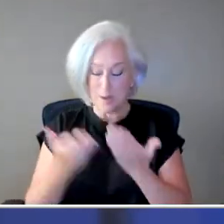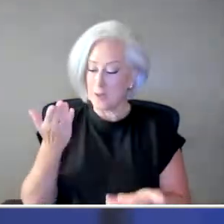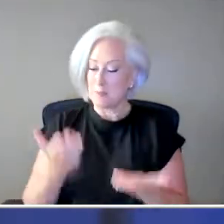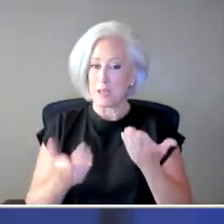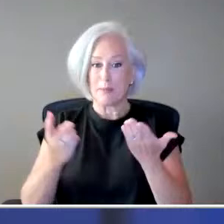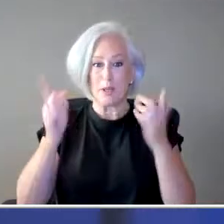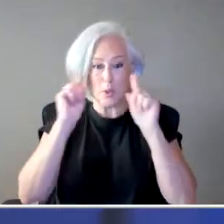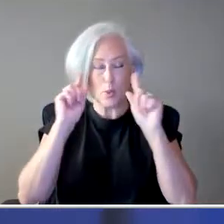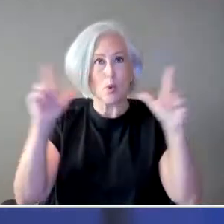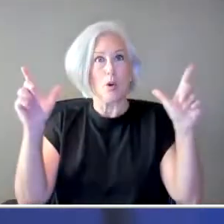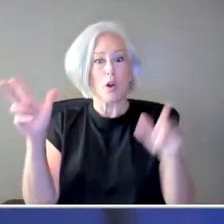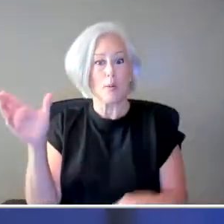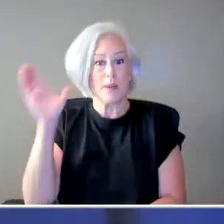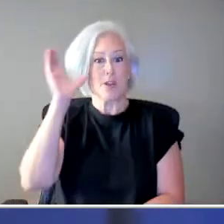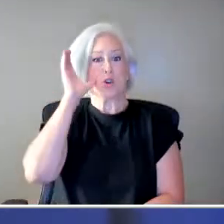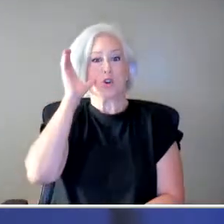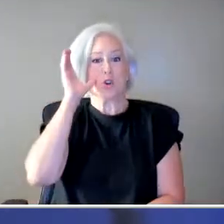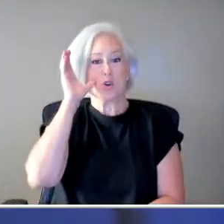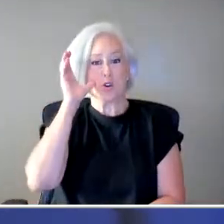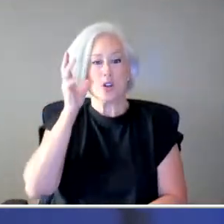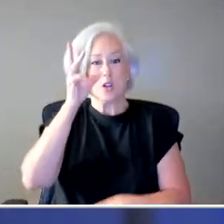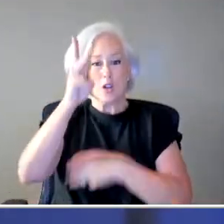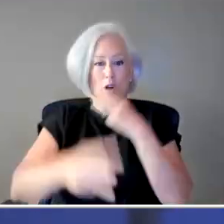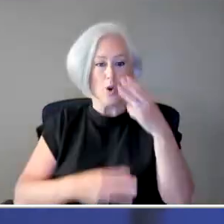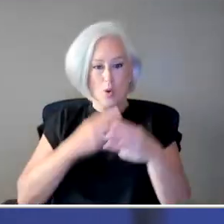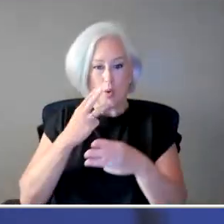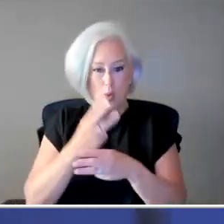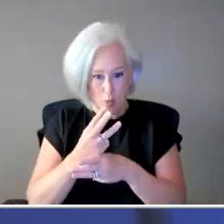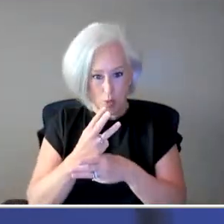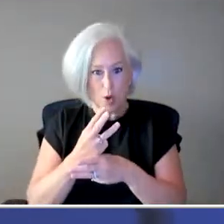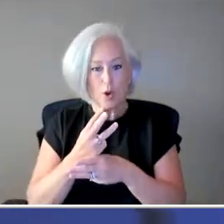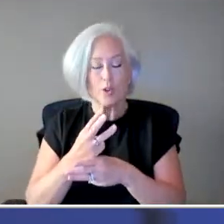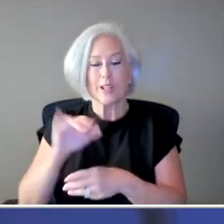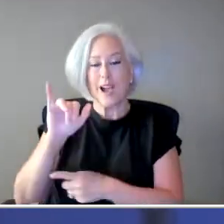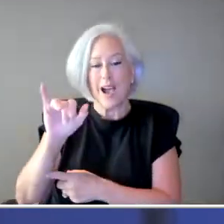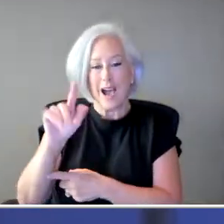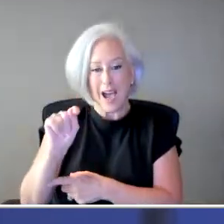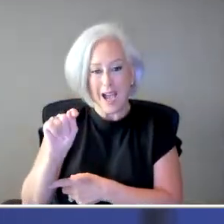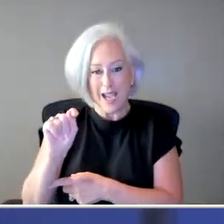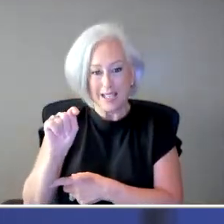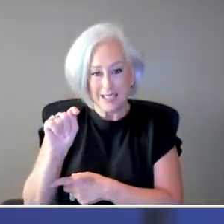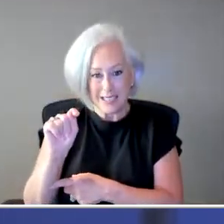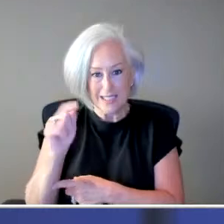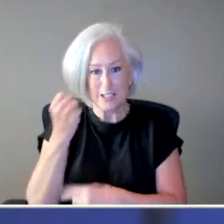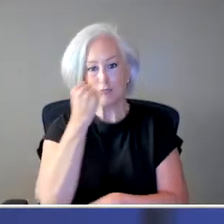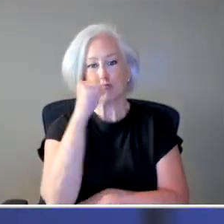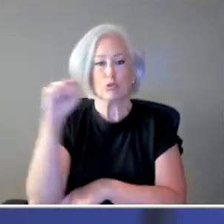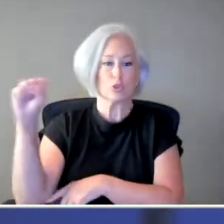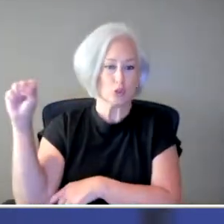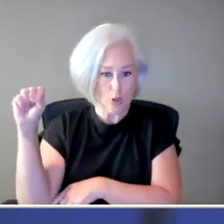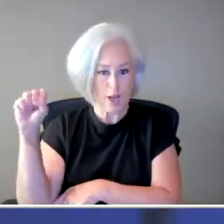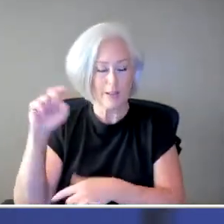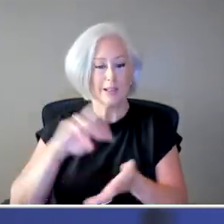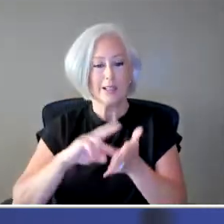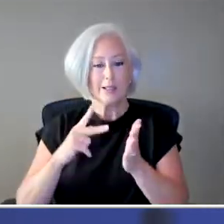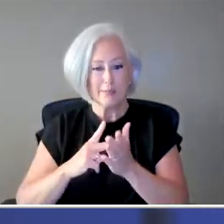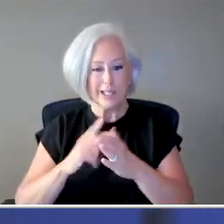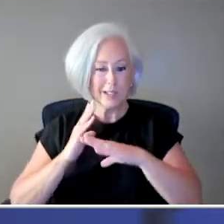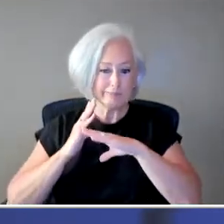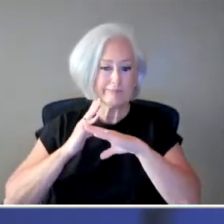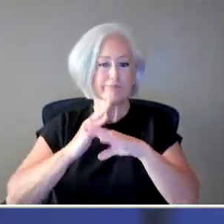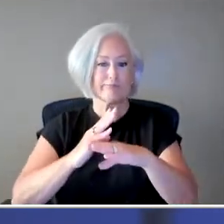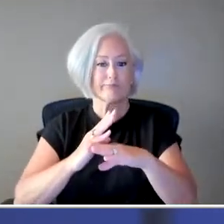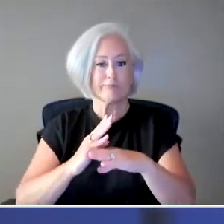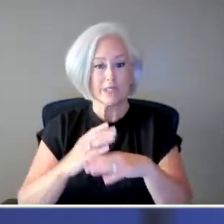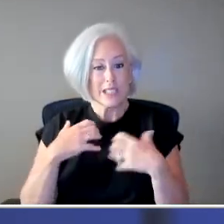news of a worldwide CrowdStrike IT issue affecting some Windows applications. Now, the health system has been impacted in